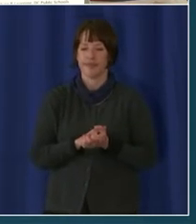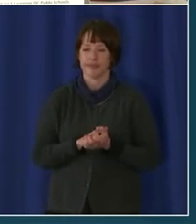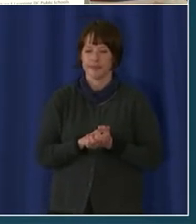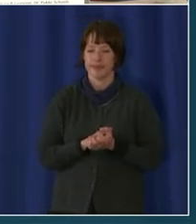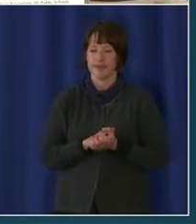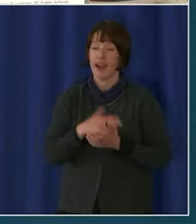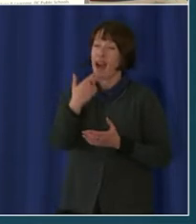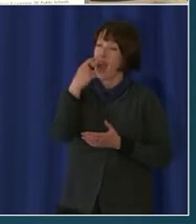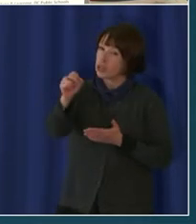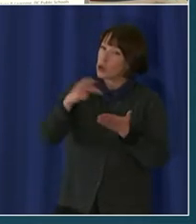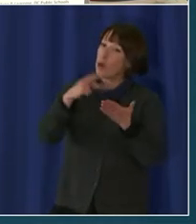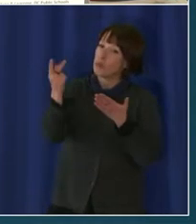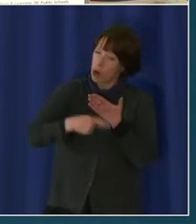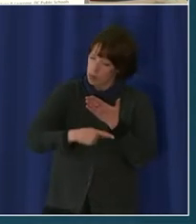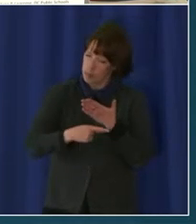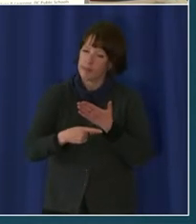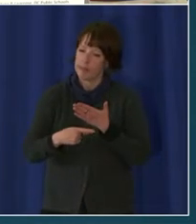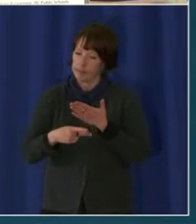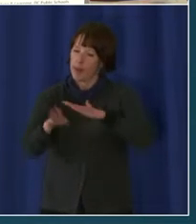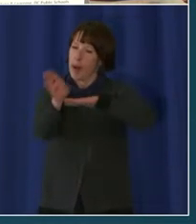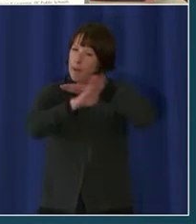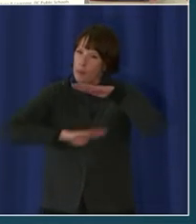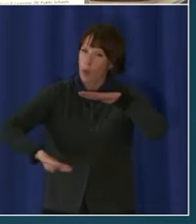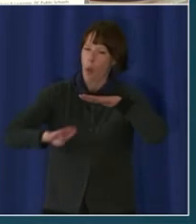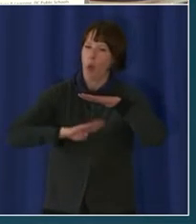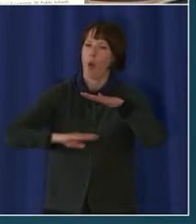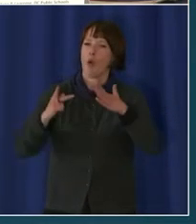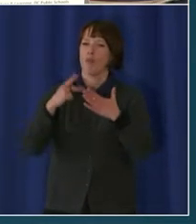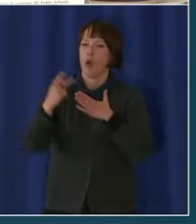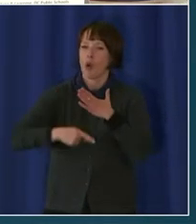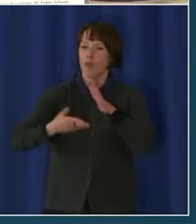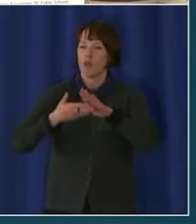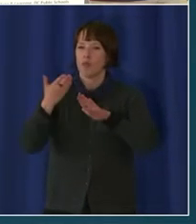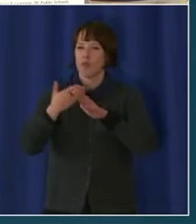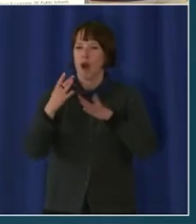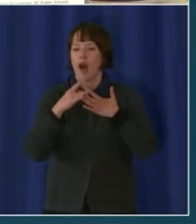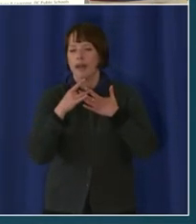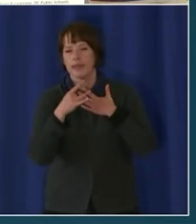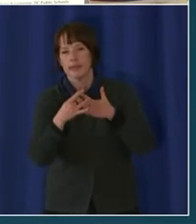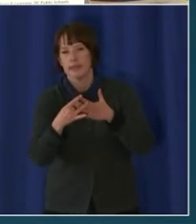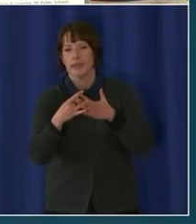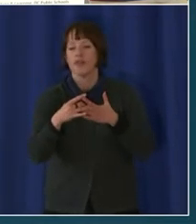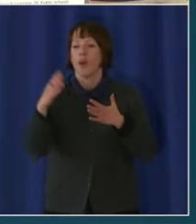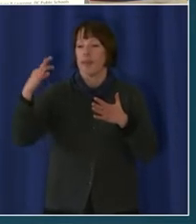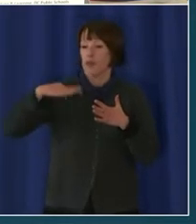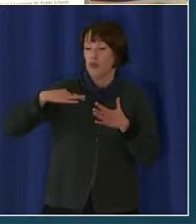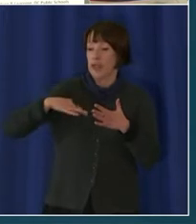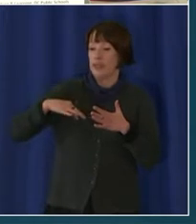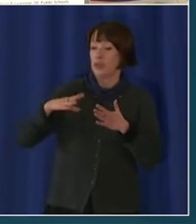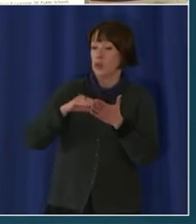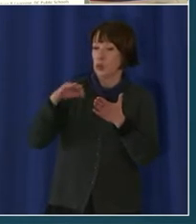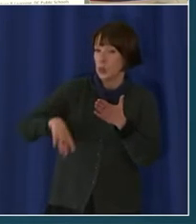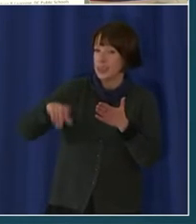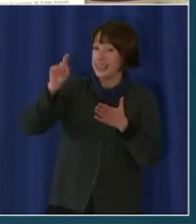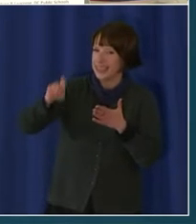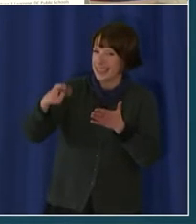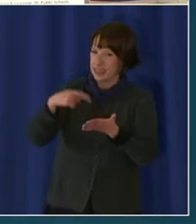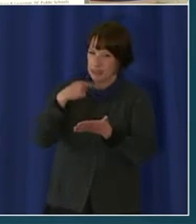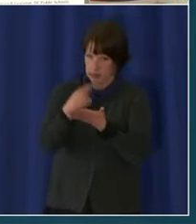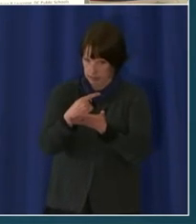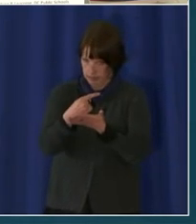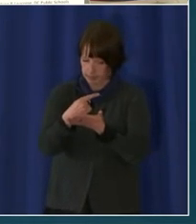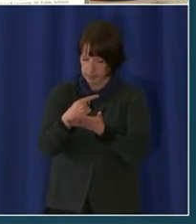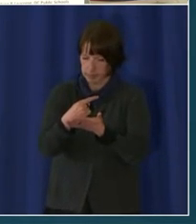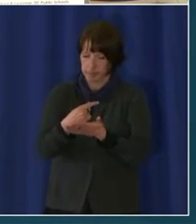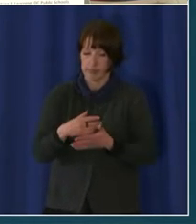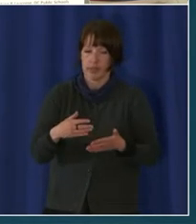Our high school programming, the core program that we run, is very much driven by the credits that students need to earn to graduate.